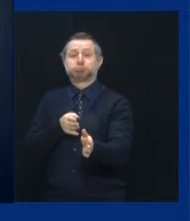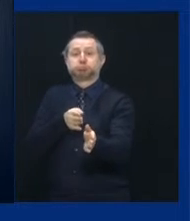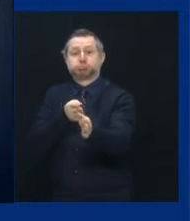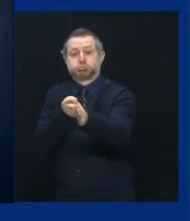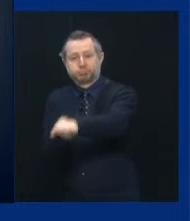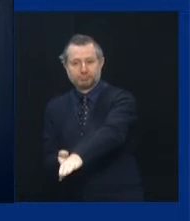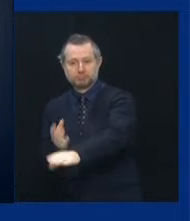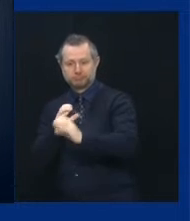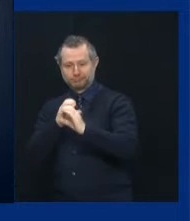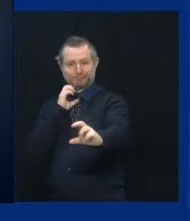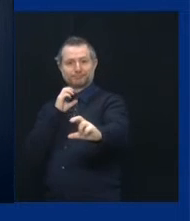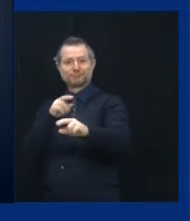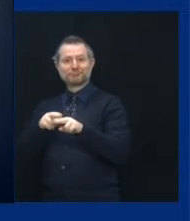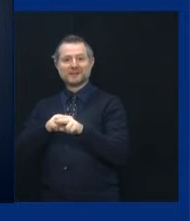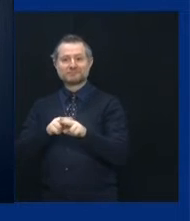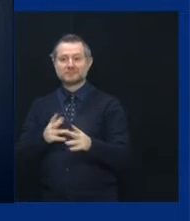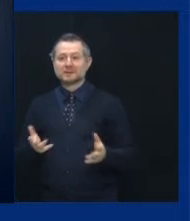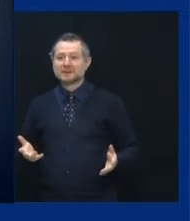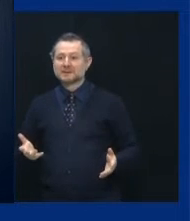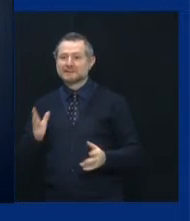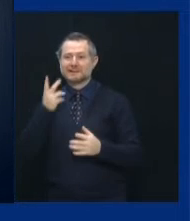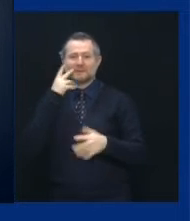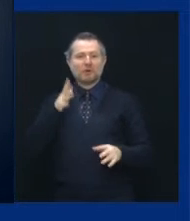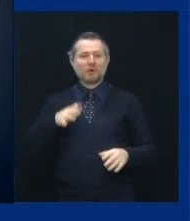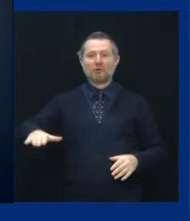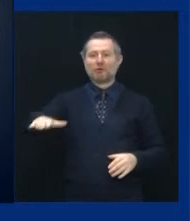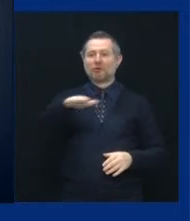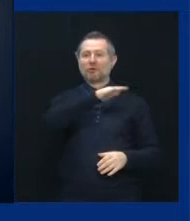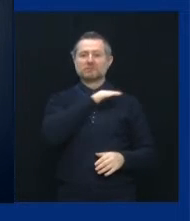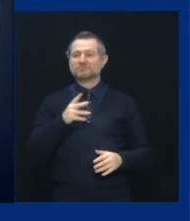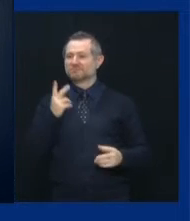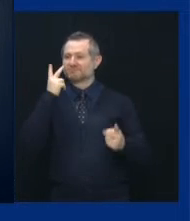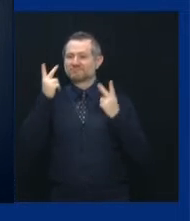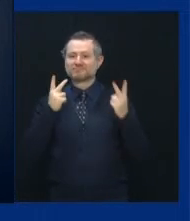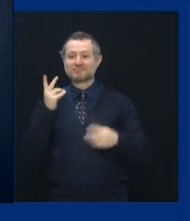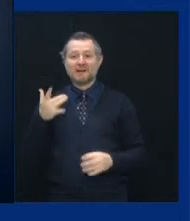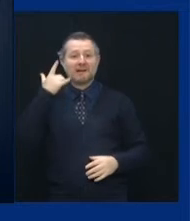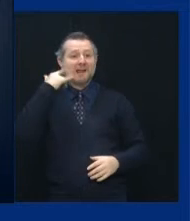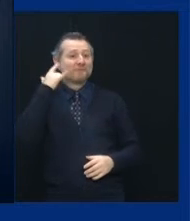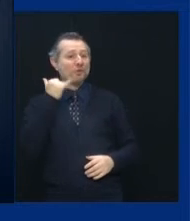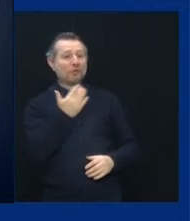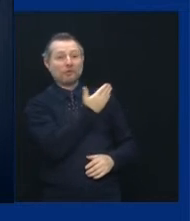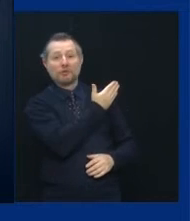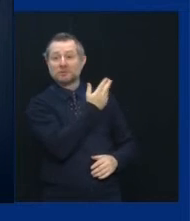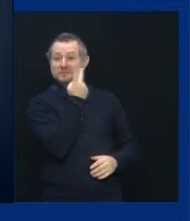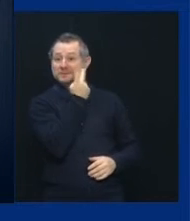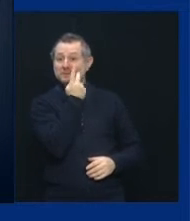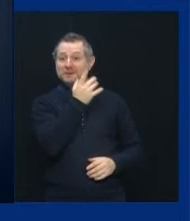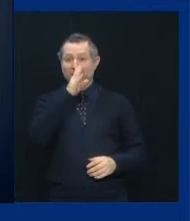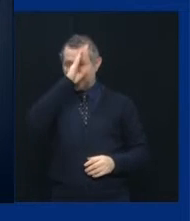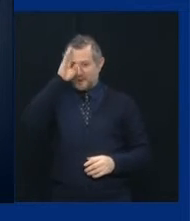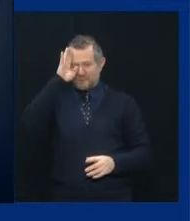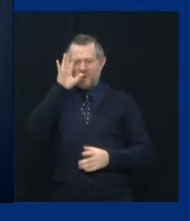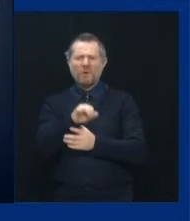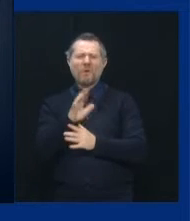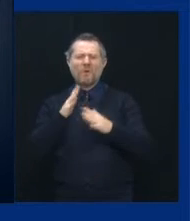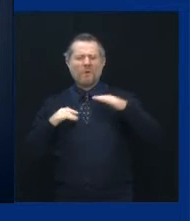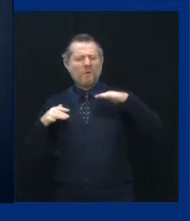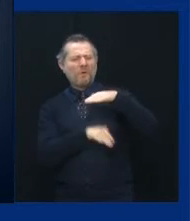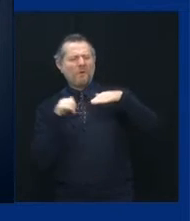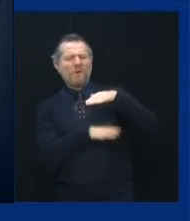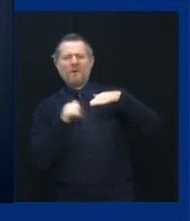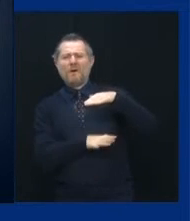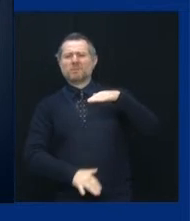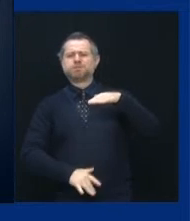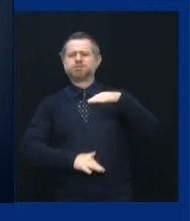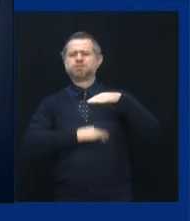is California. California, the hospital system is overwhelmed. And more people will die because the